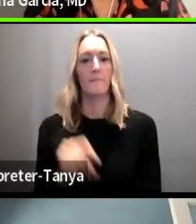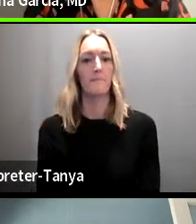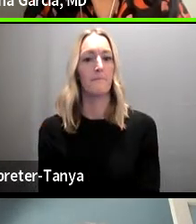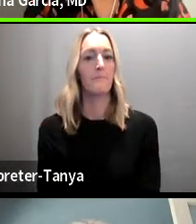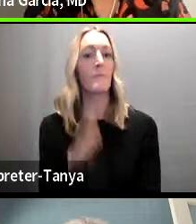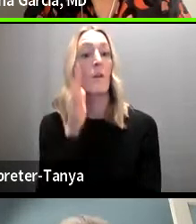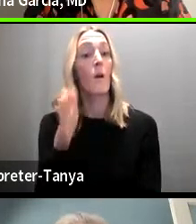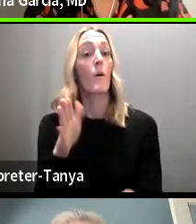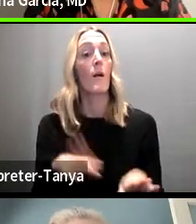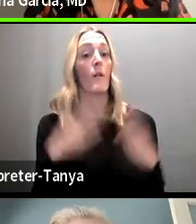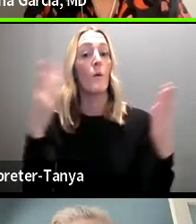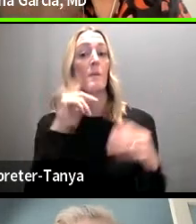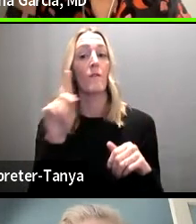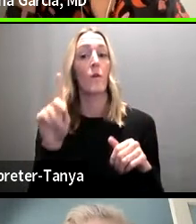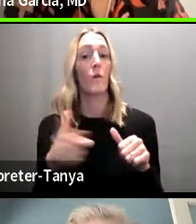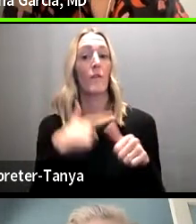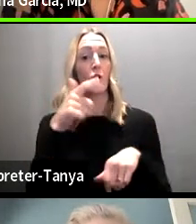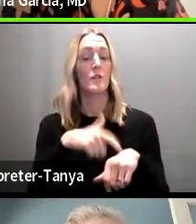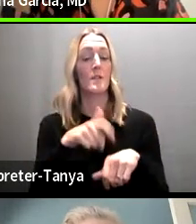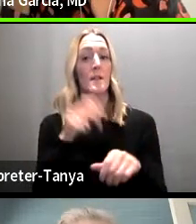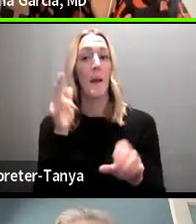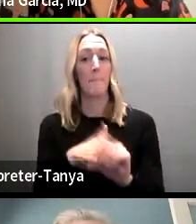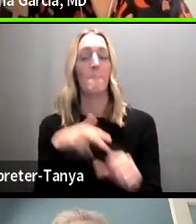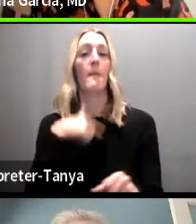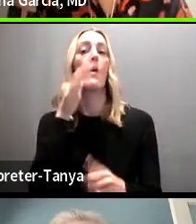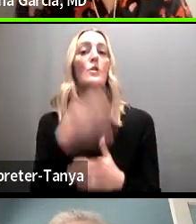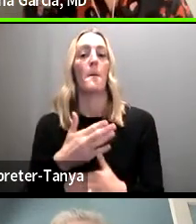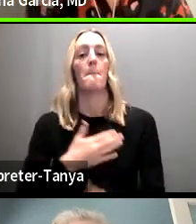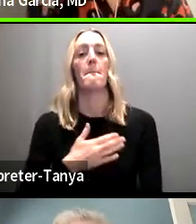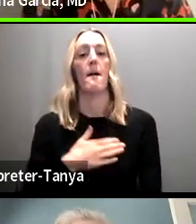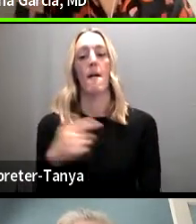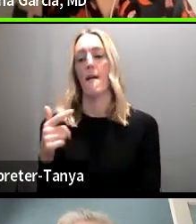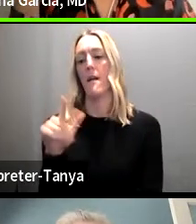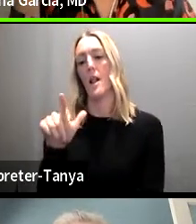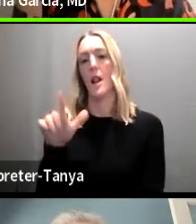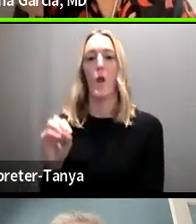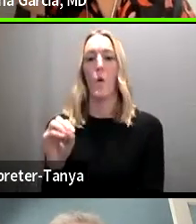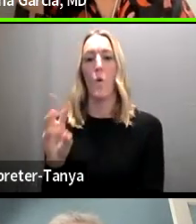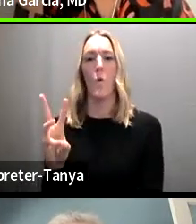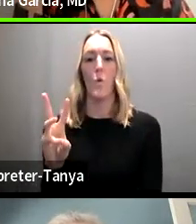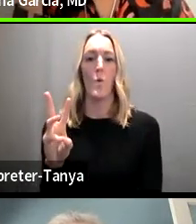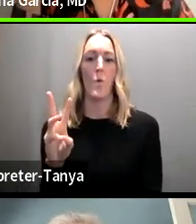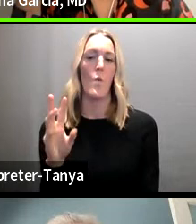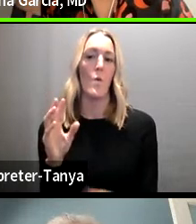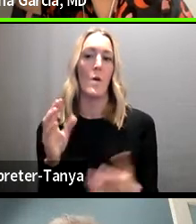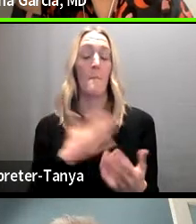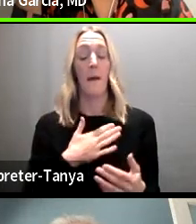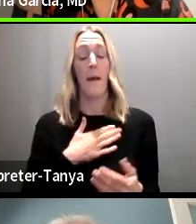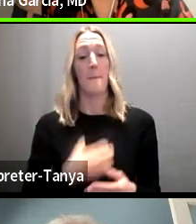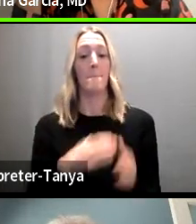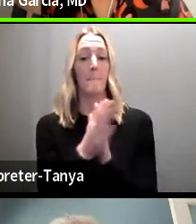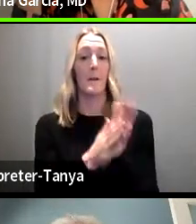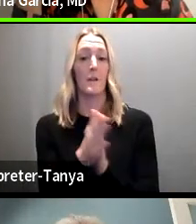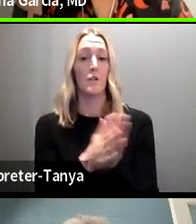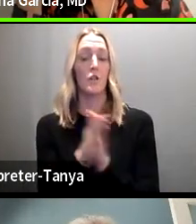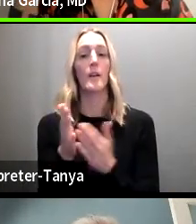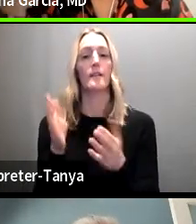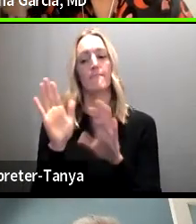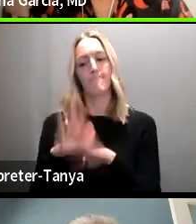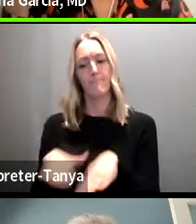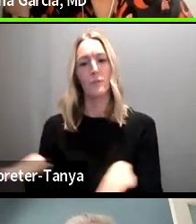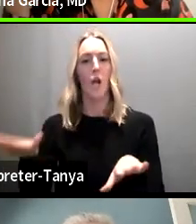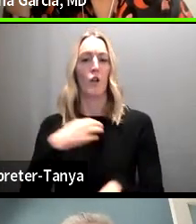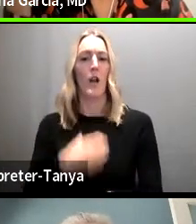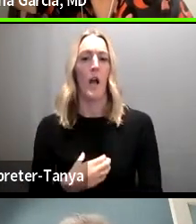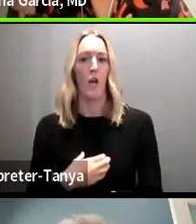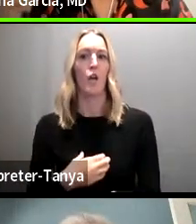attendees, and maybe I will share my GLOW to give people a minute to think. So my passion is childhood hunger that goes